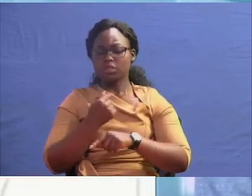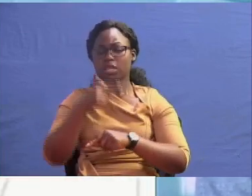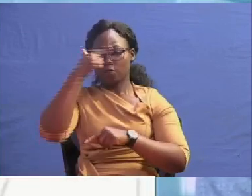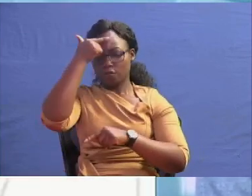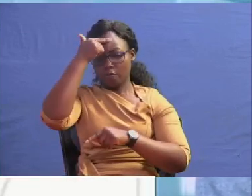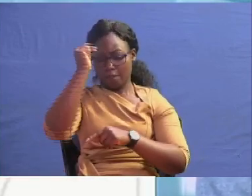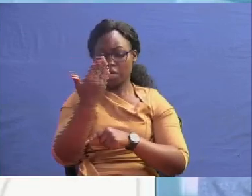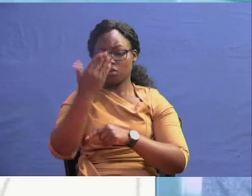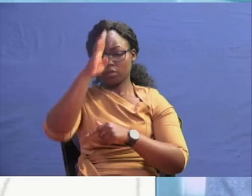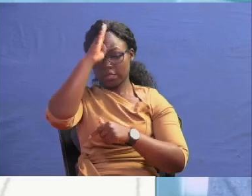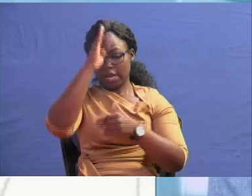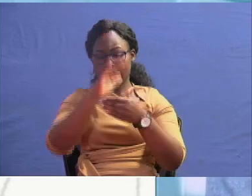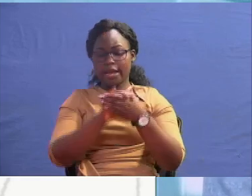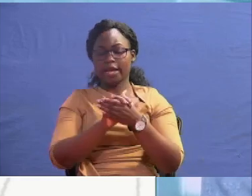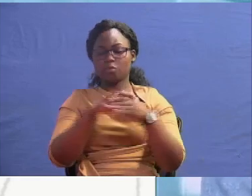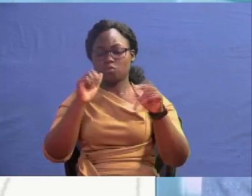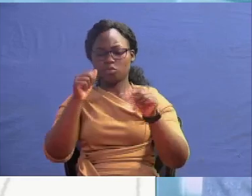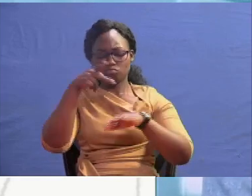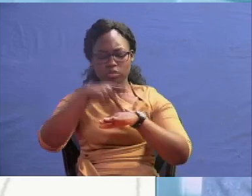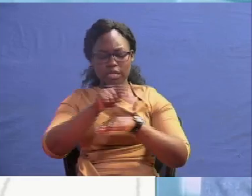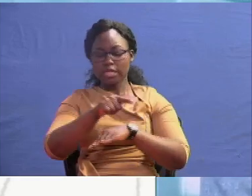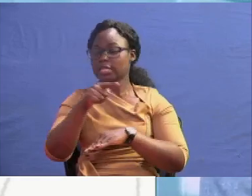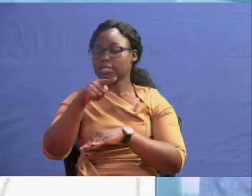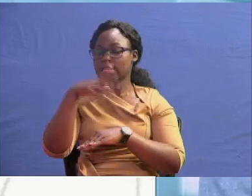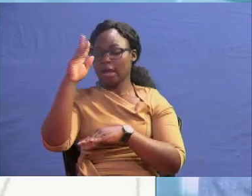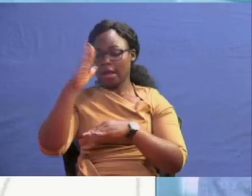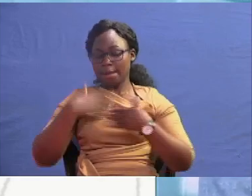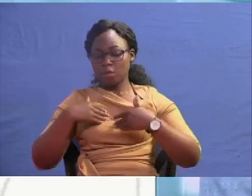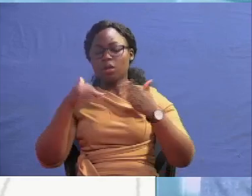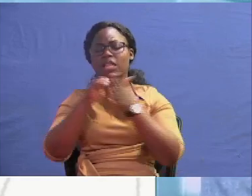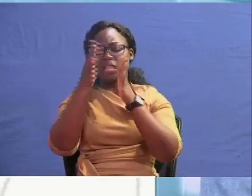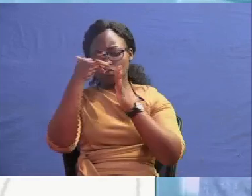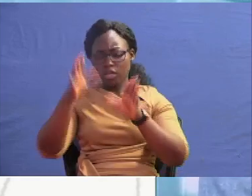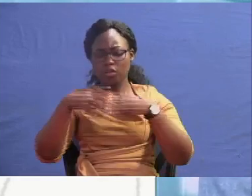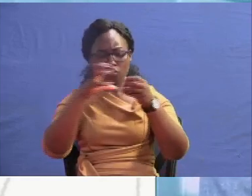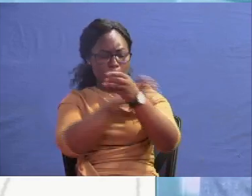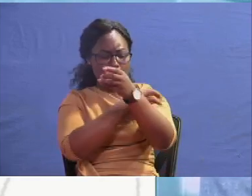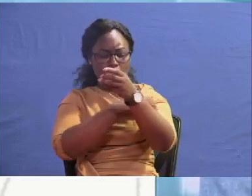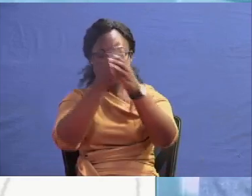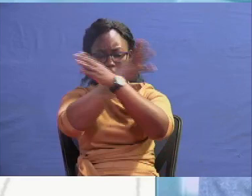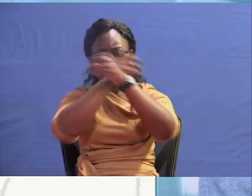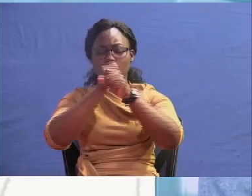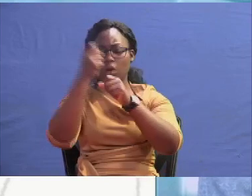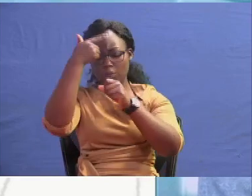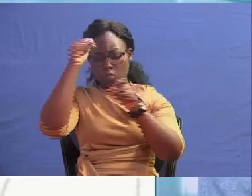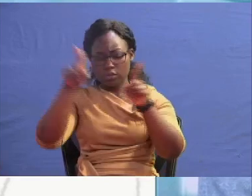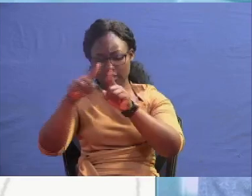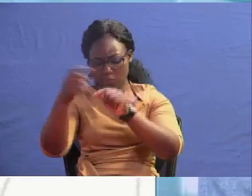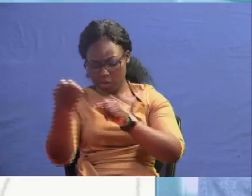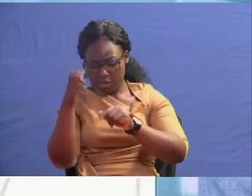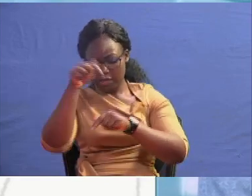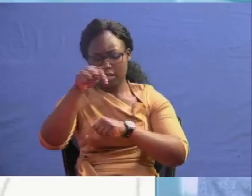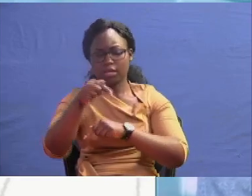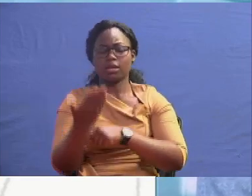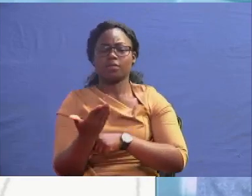believe he can send these people, and that is why he delegated power as the president, because we also need him here. Mm-hmm. We also need